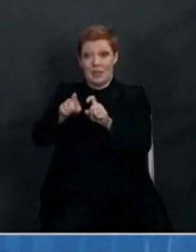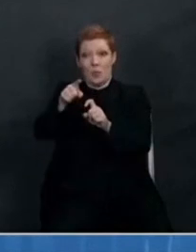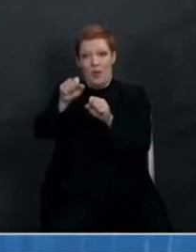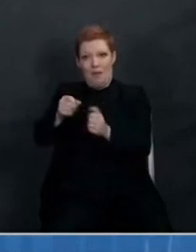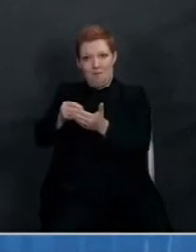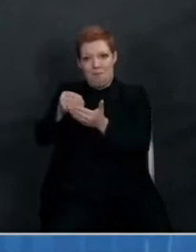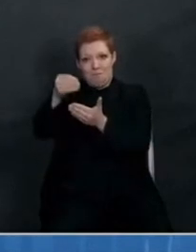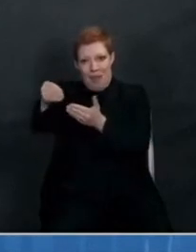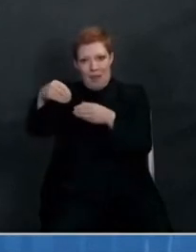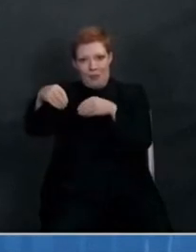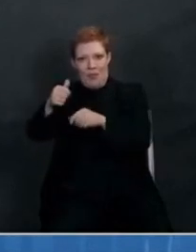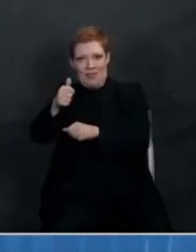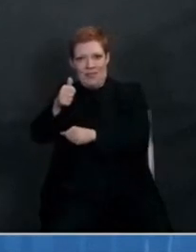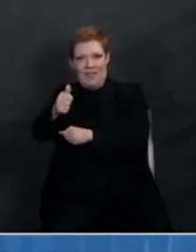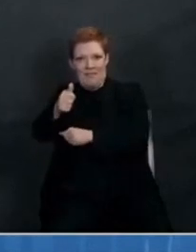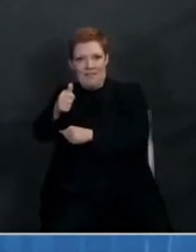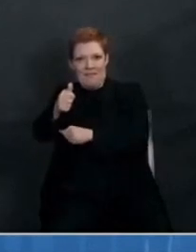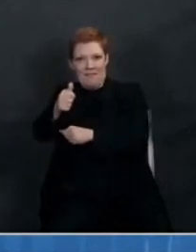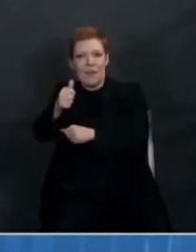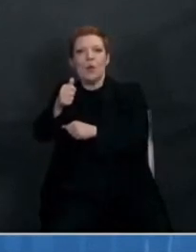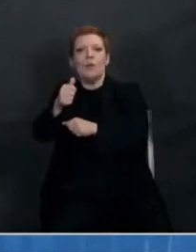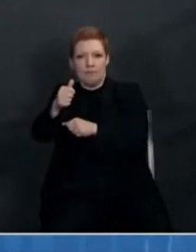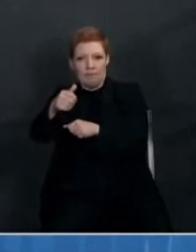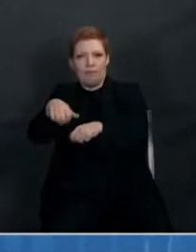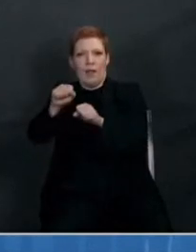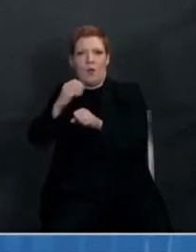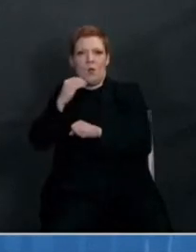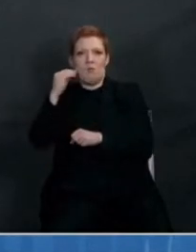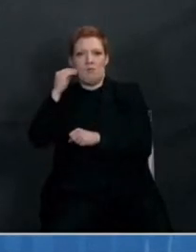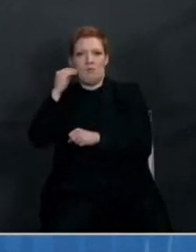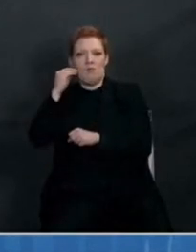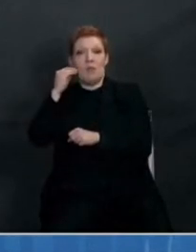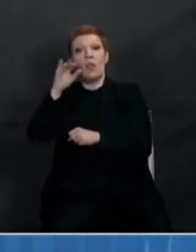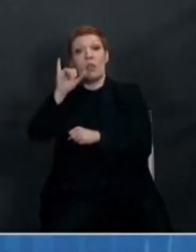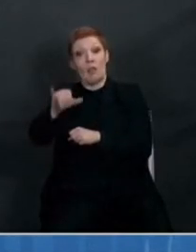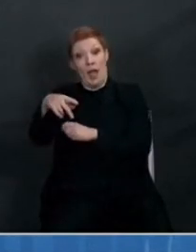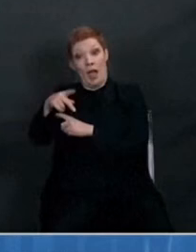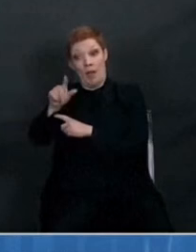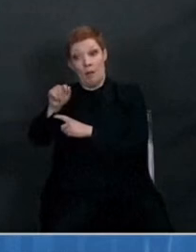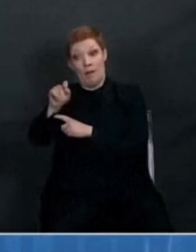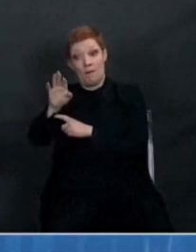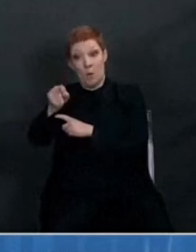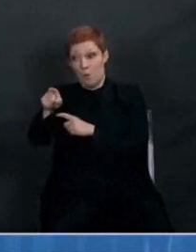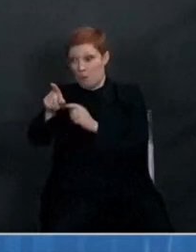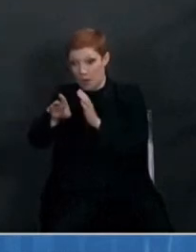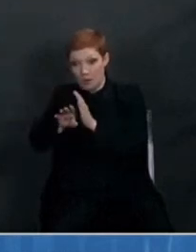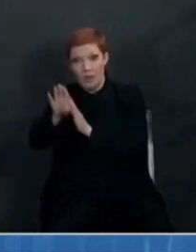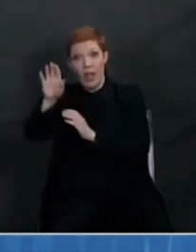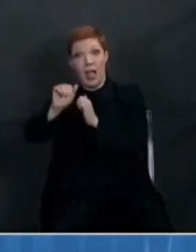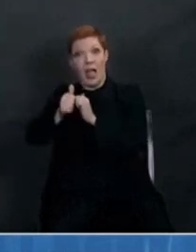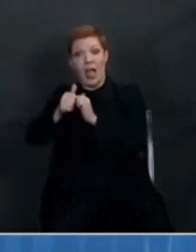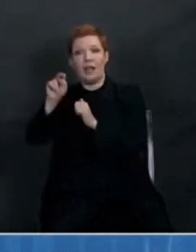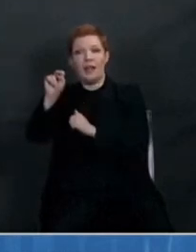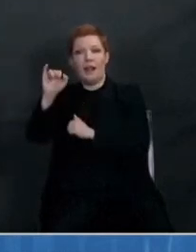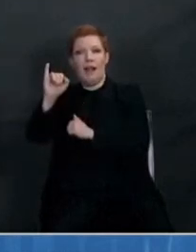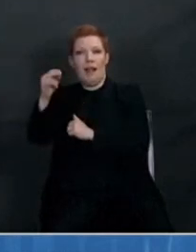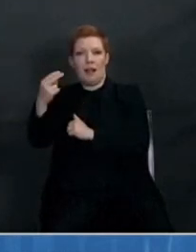company called Illume, and it's on a testing platform that was developed in the NIH's RADx